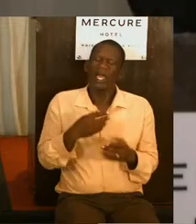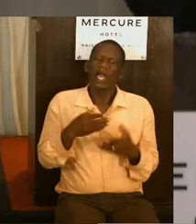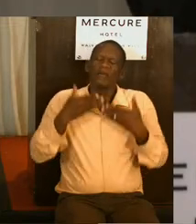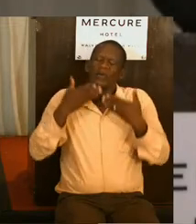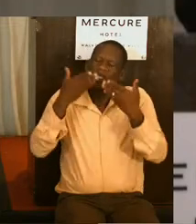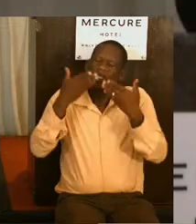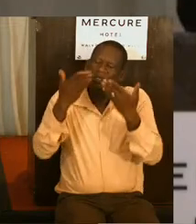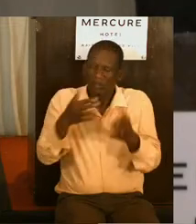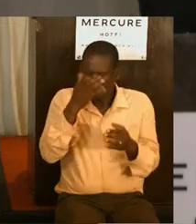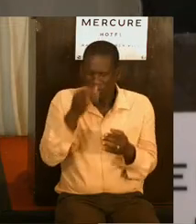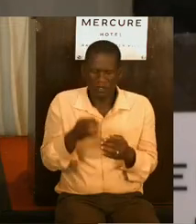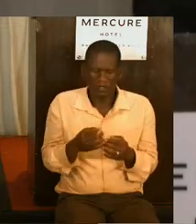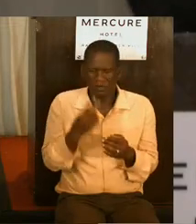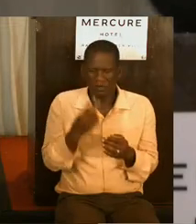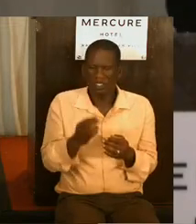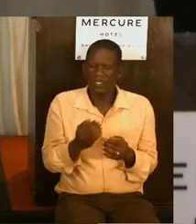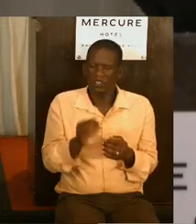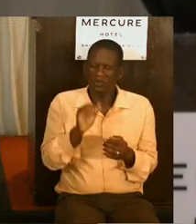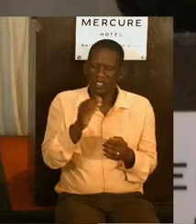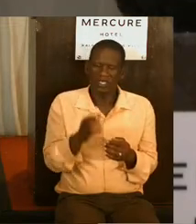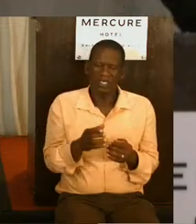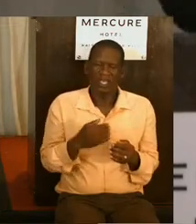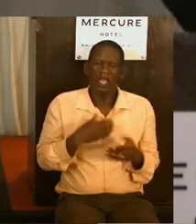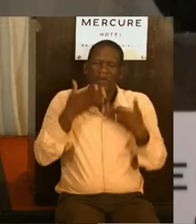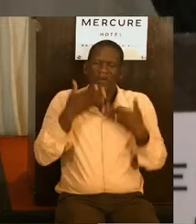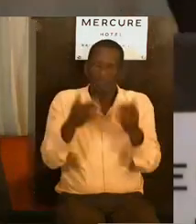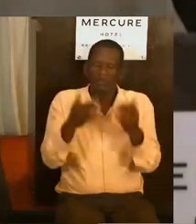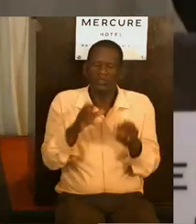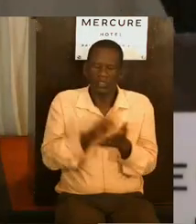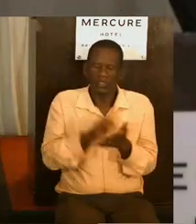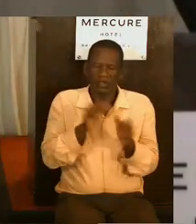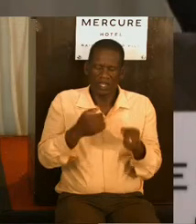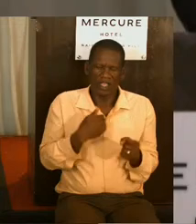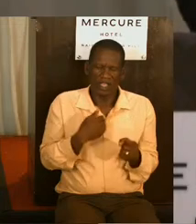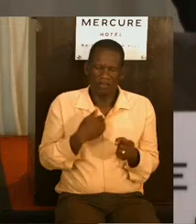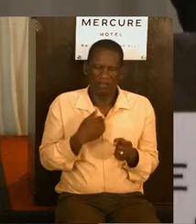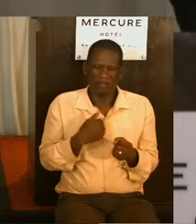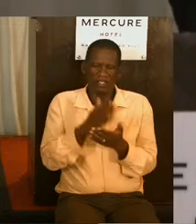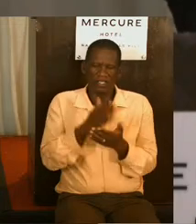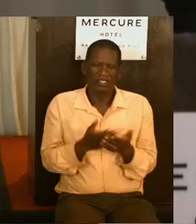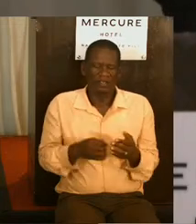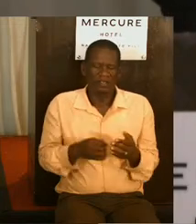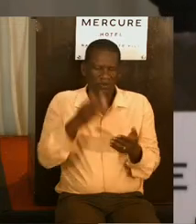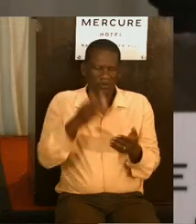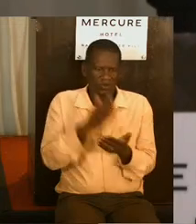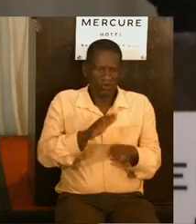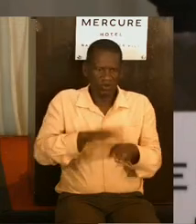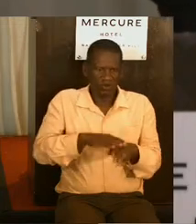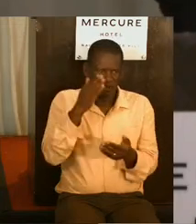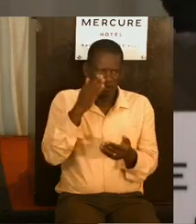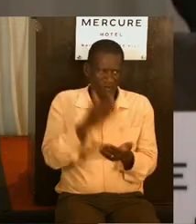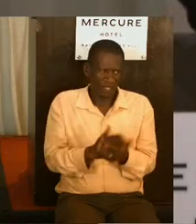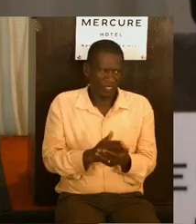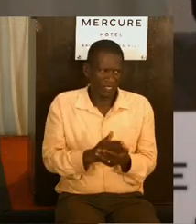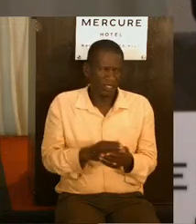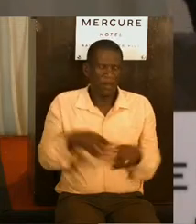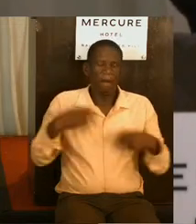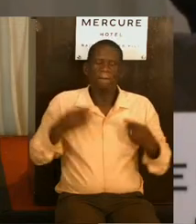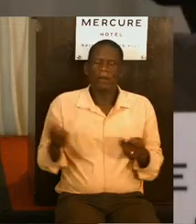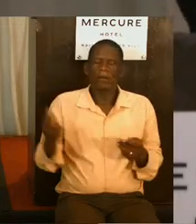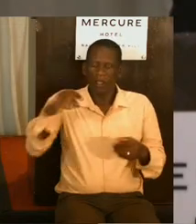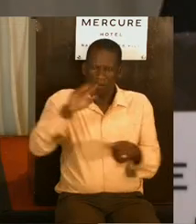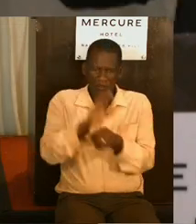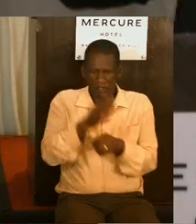responding because you see you as yes so I'm just responding so that we can have some some real good facts that people